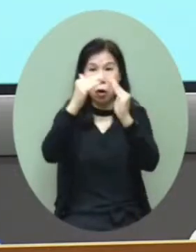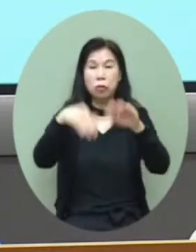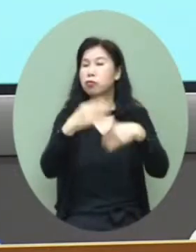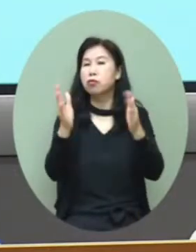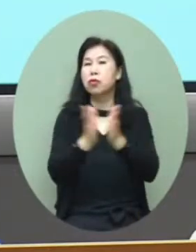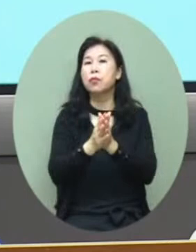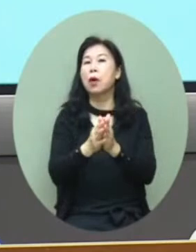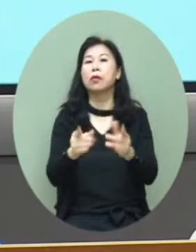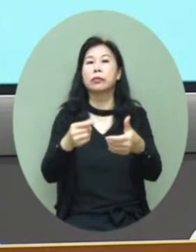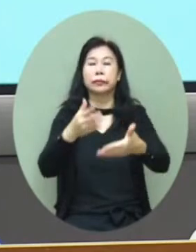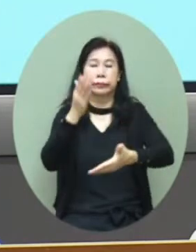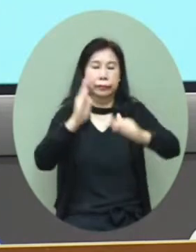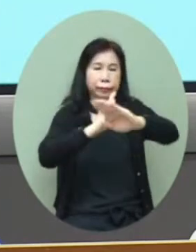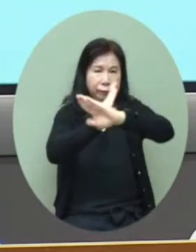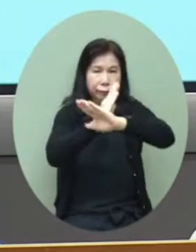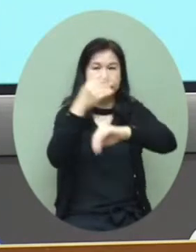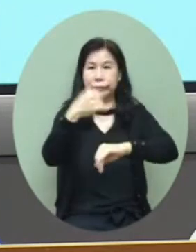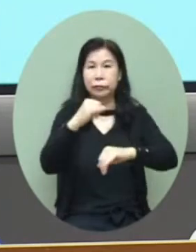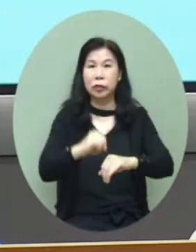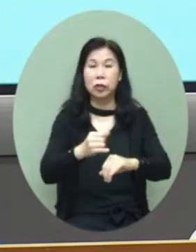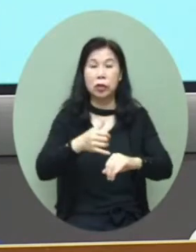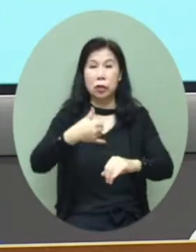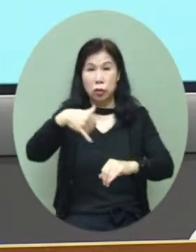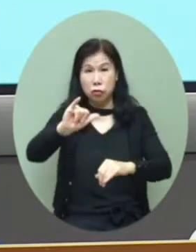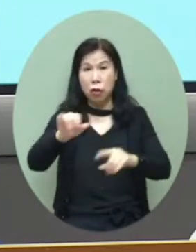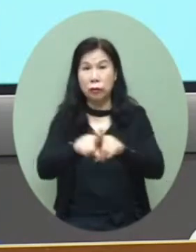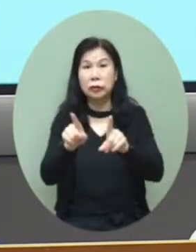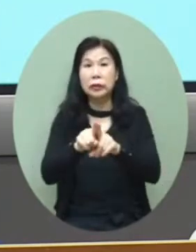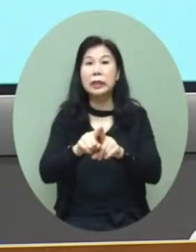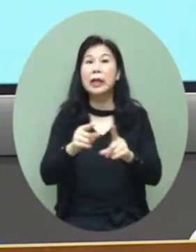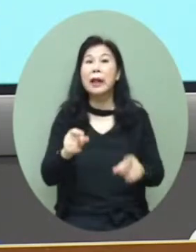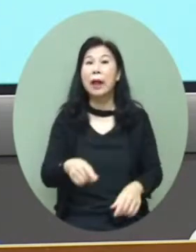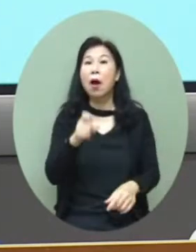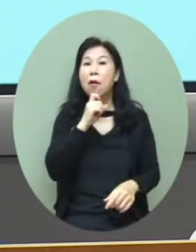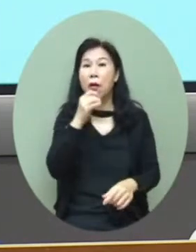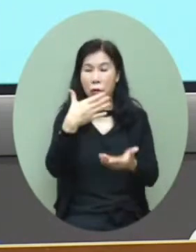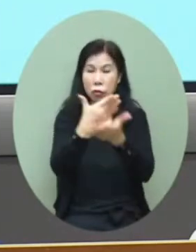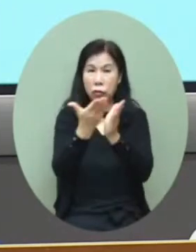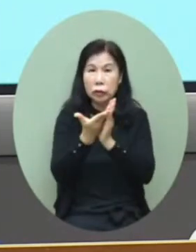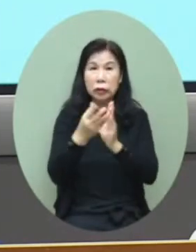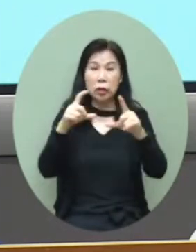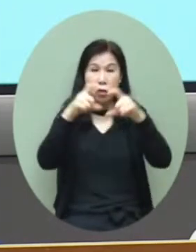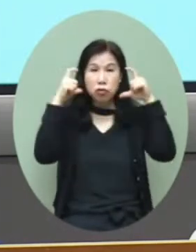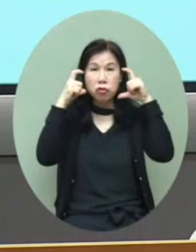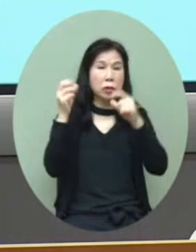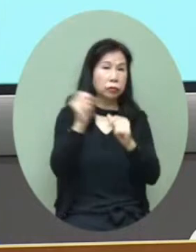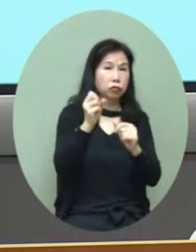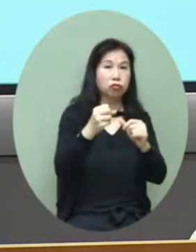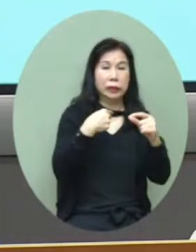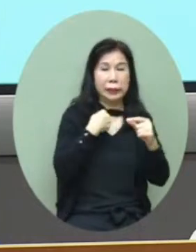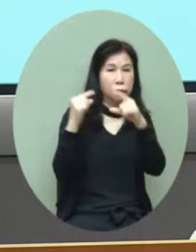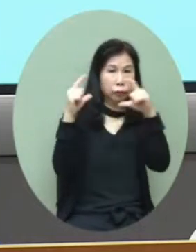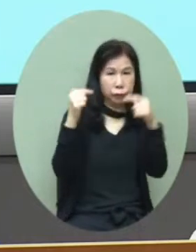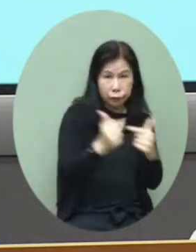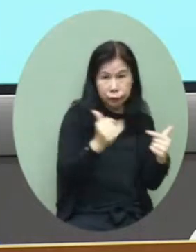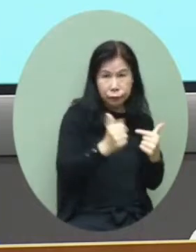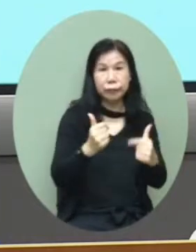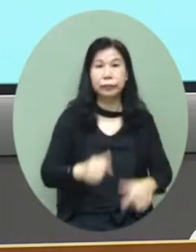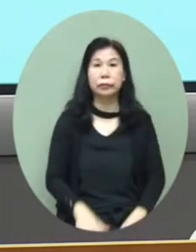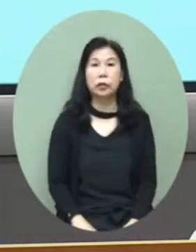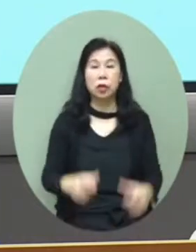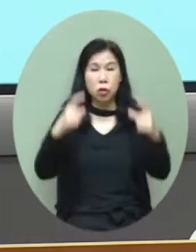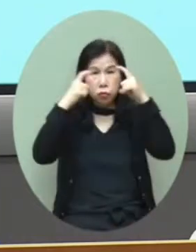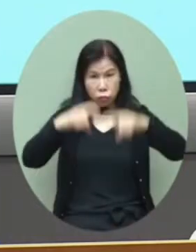they cannot enter elderly homes for people with disabilities, schools, and specified medical